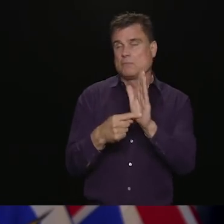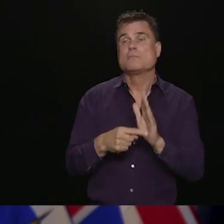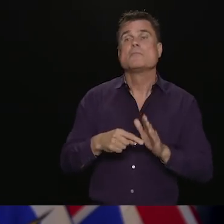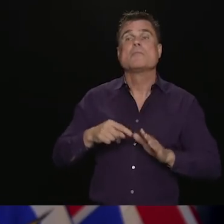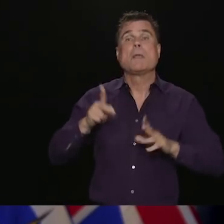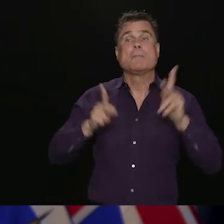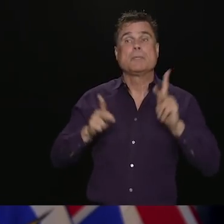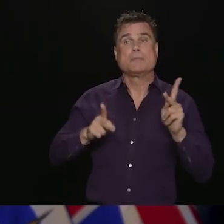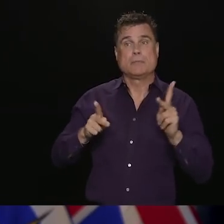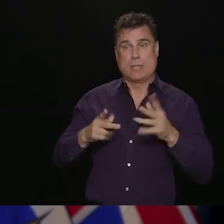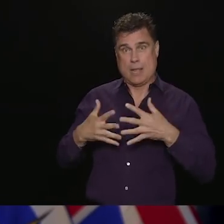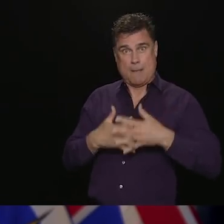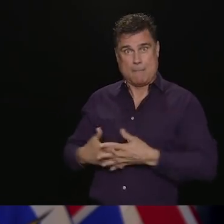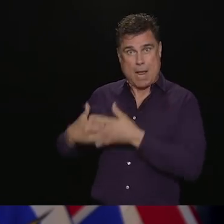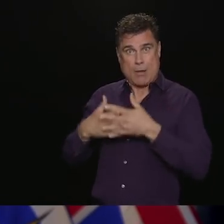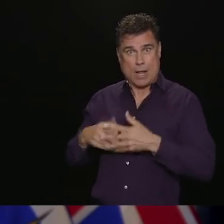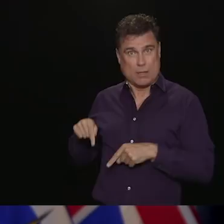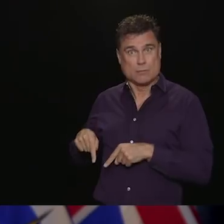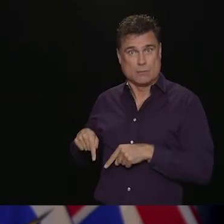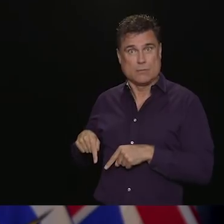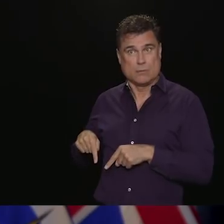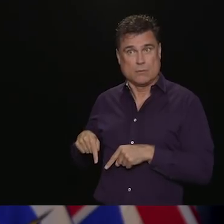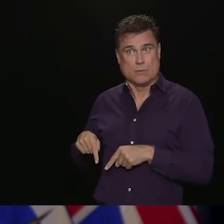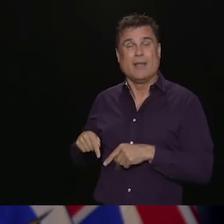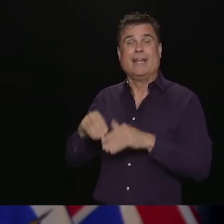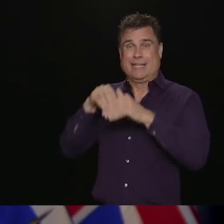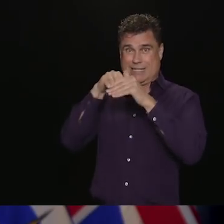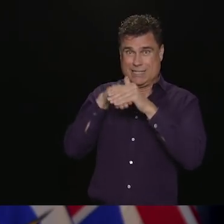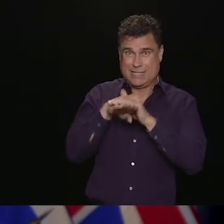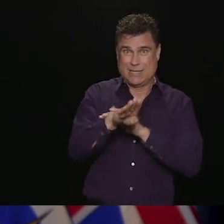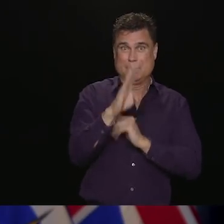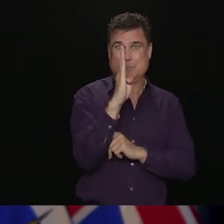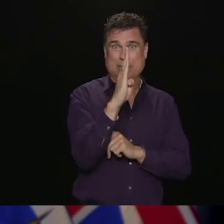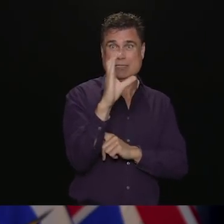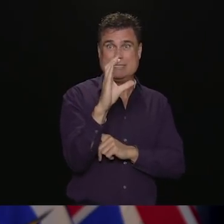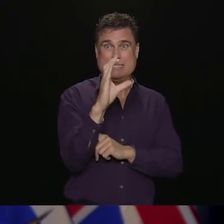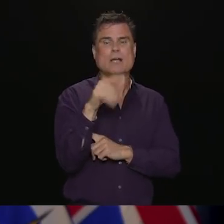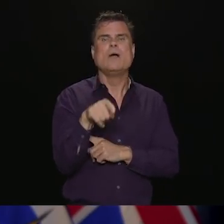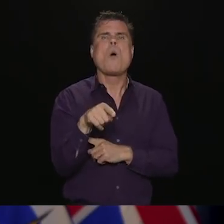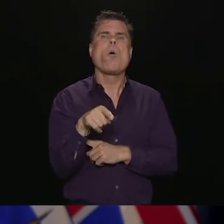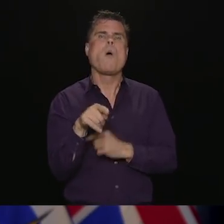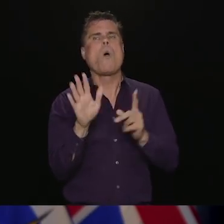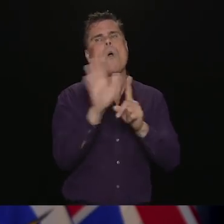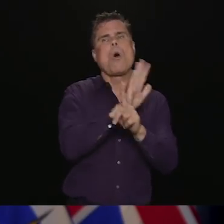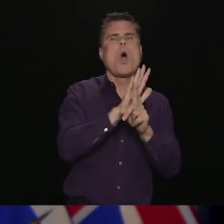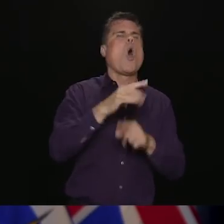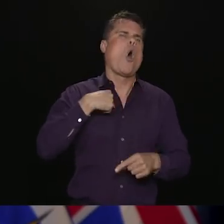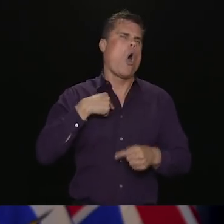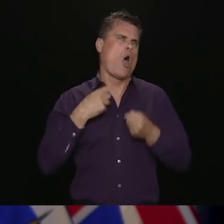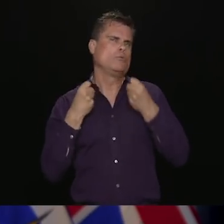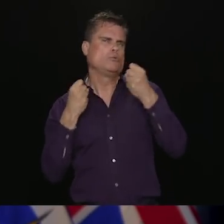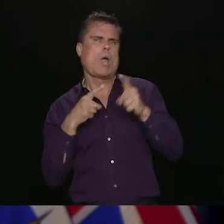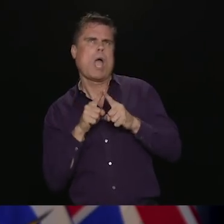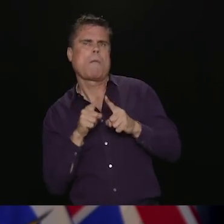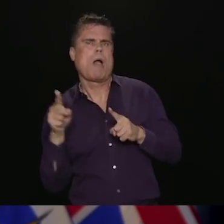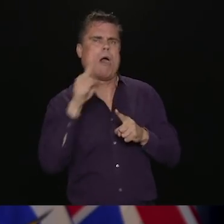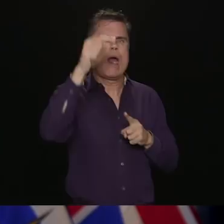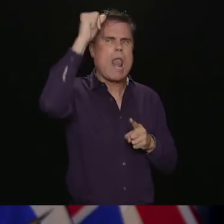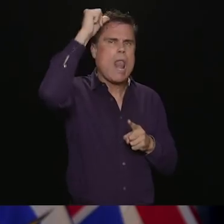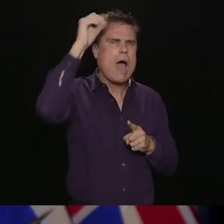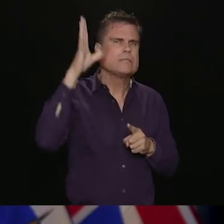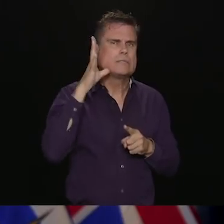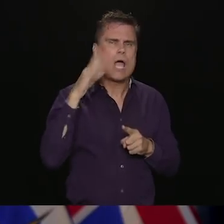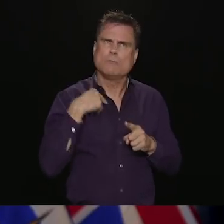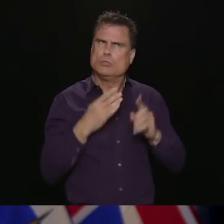just vacationing. Yeah, you know, I think from the very beginning, our approach has